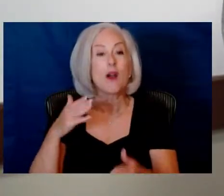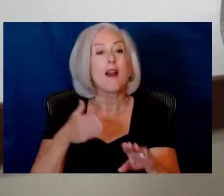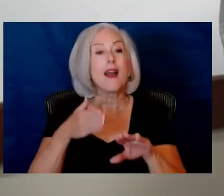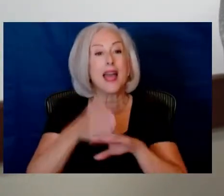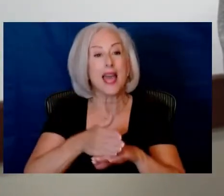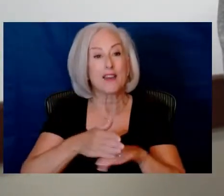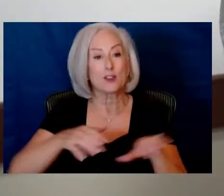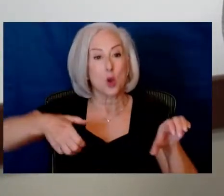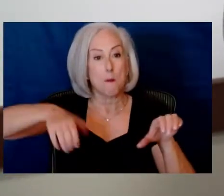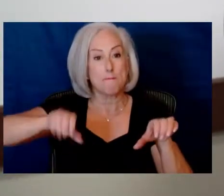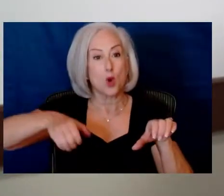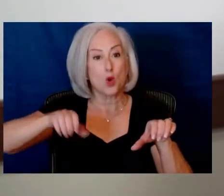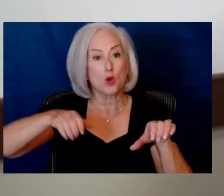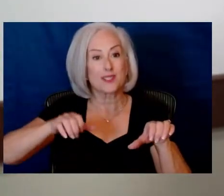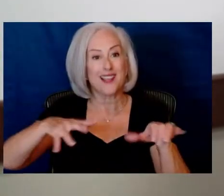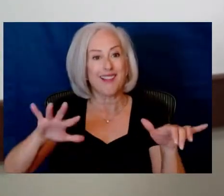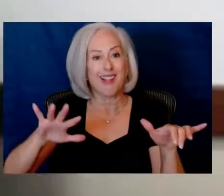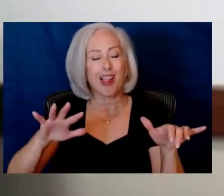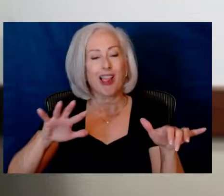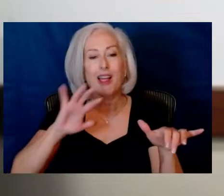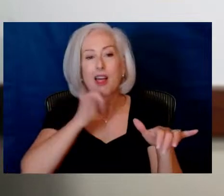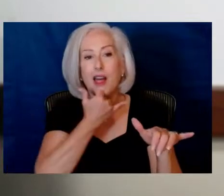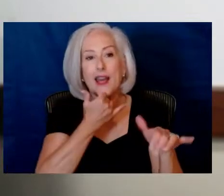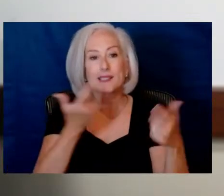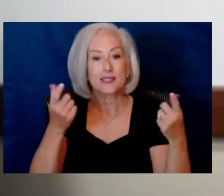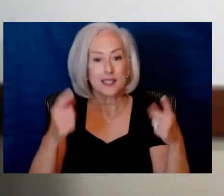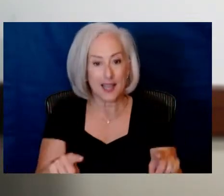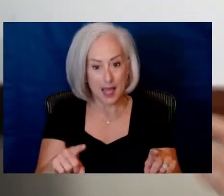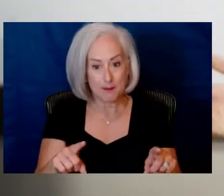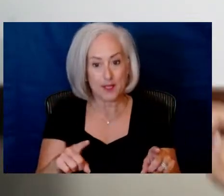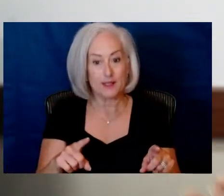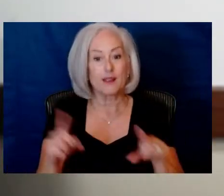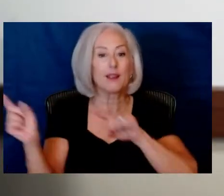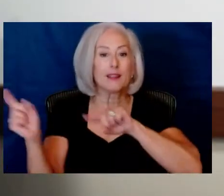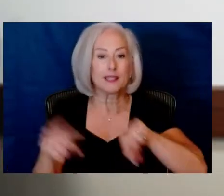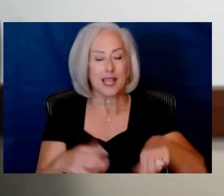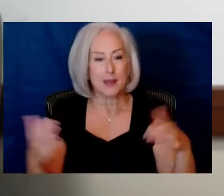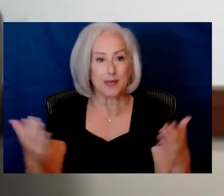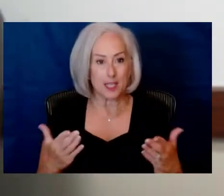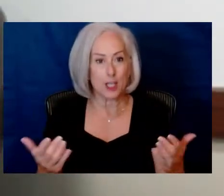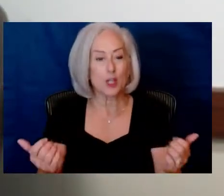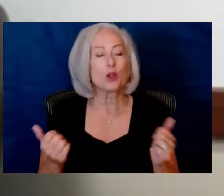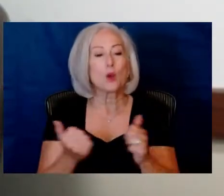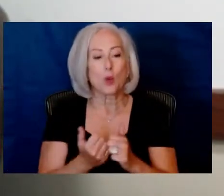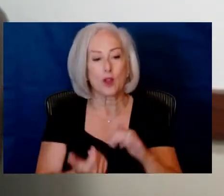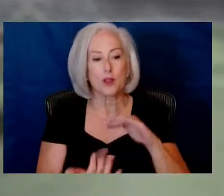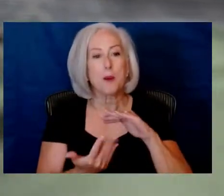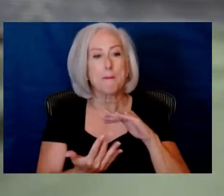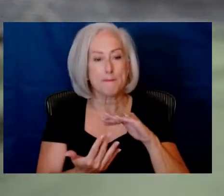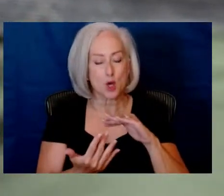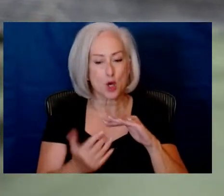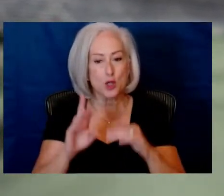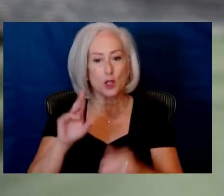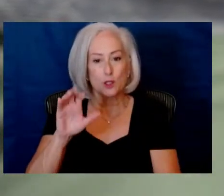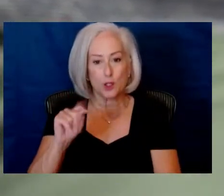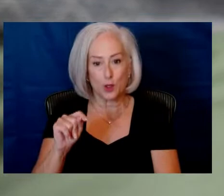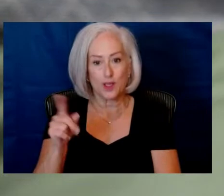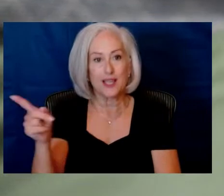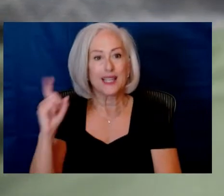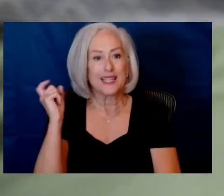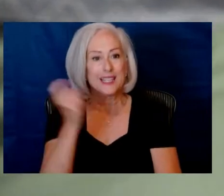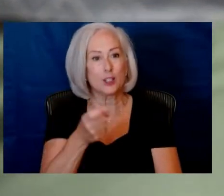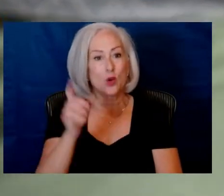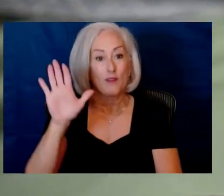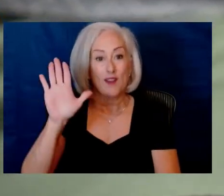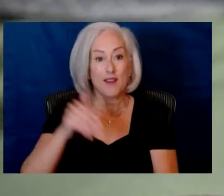unit team. The faces have changed, but his gratitude has not. Tim donated $5,000 to the Burnett Burn Center as a way to say thank you